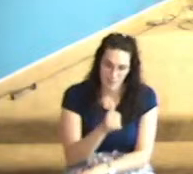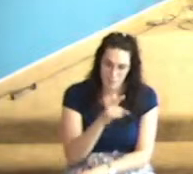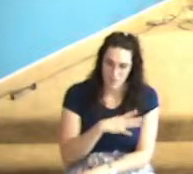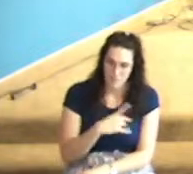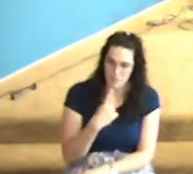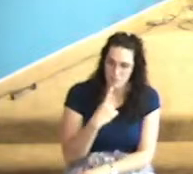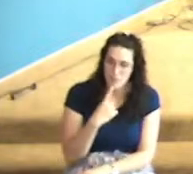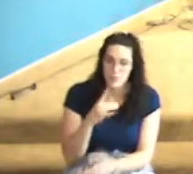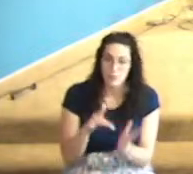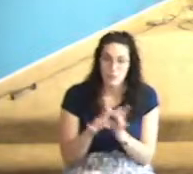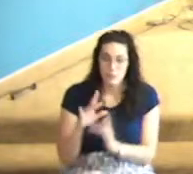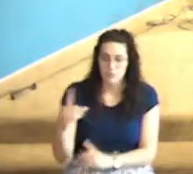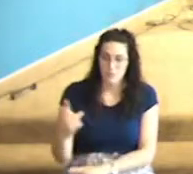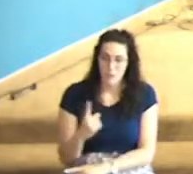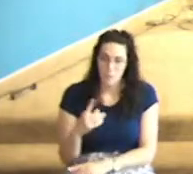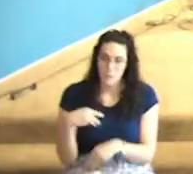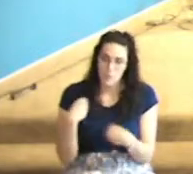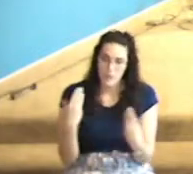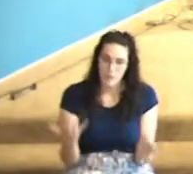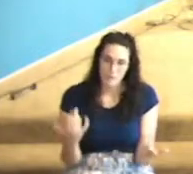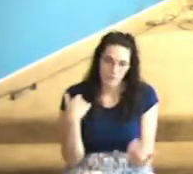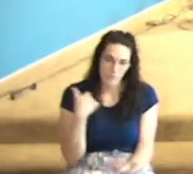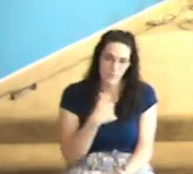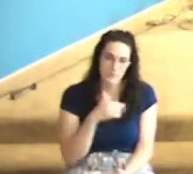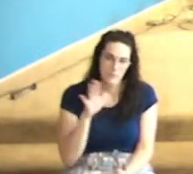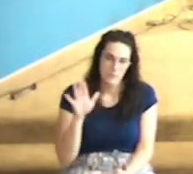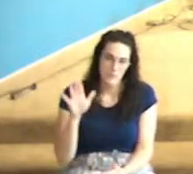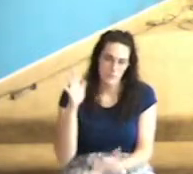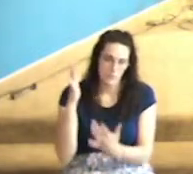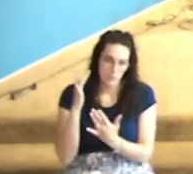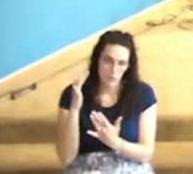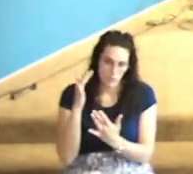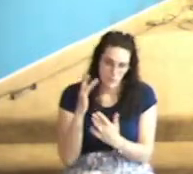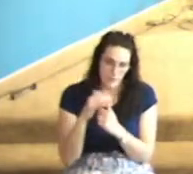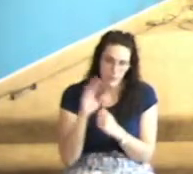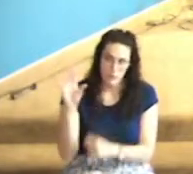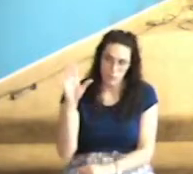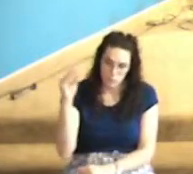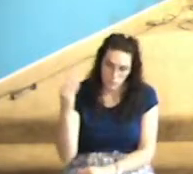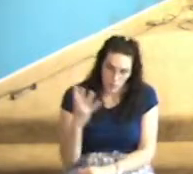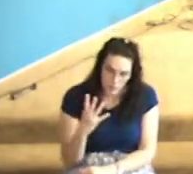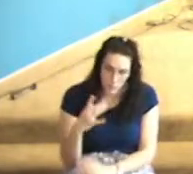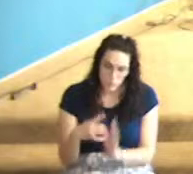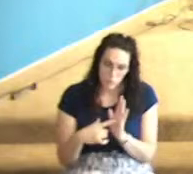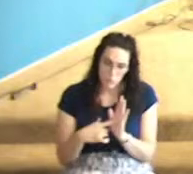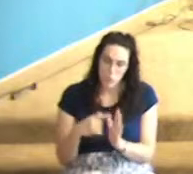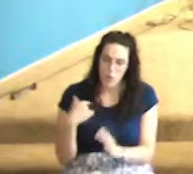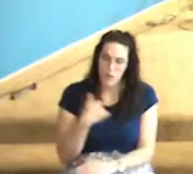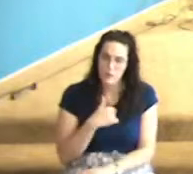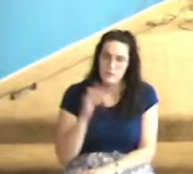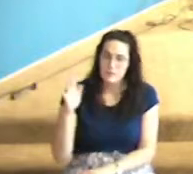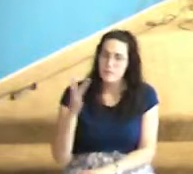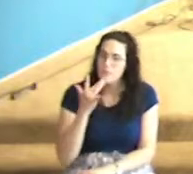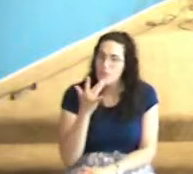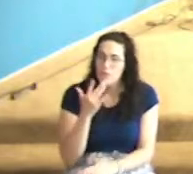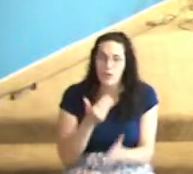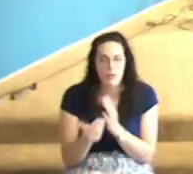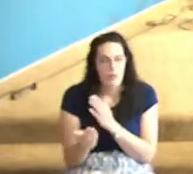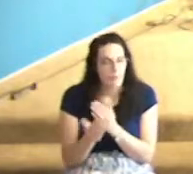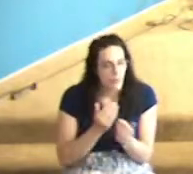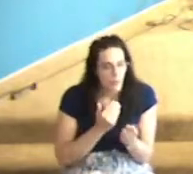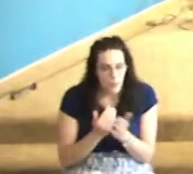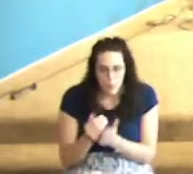Jesus comes to give us his mercy, to give us his grace, to show us his favor, even when we